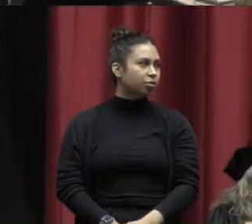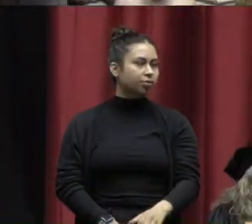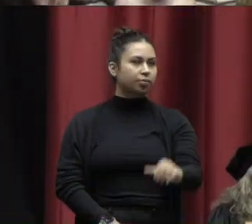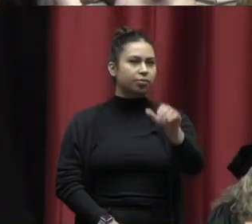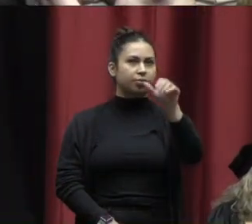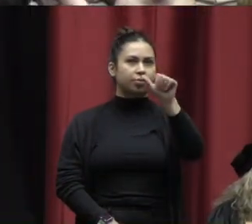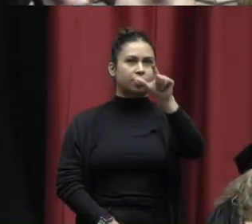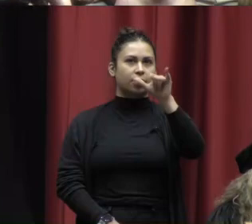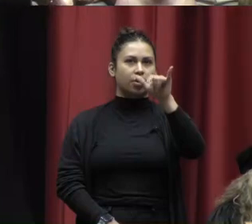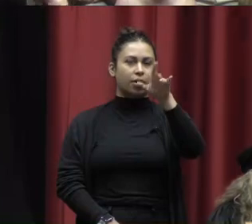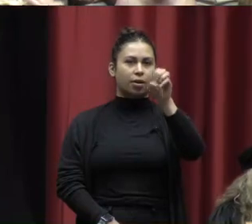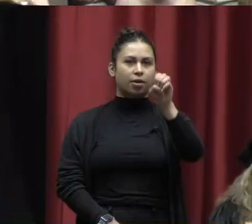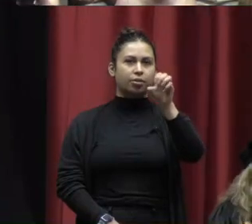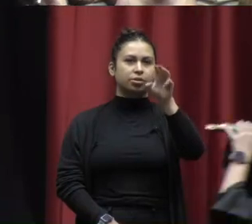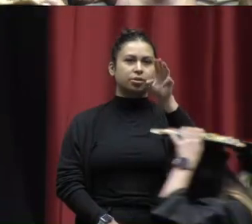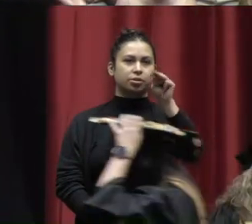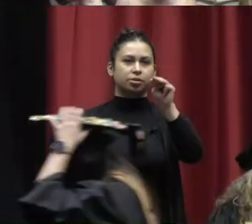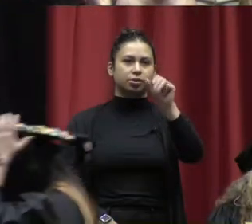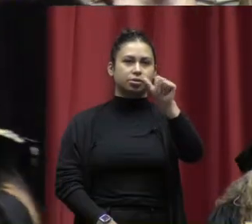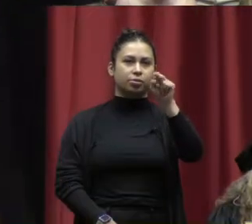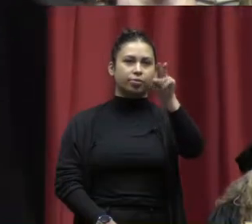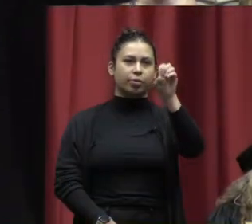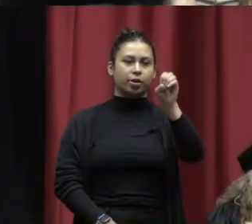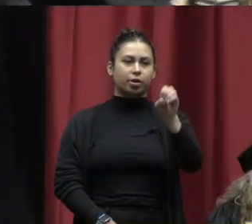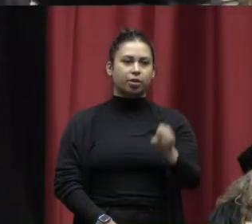Alice Main.